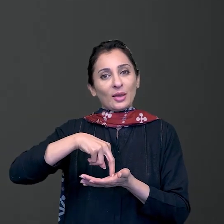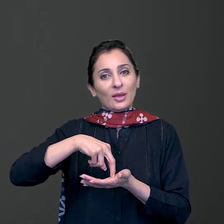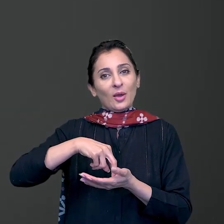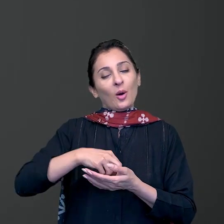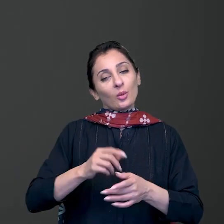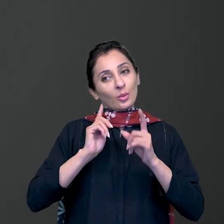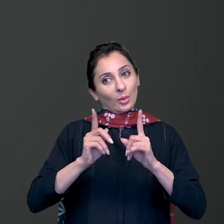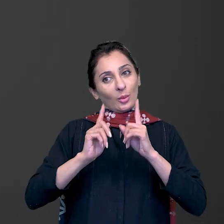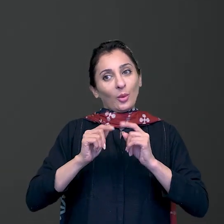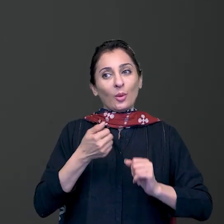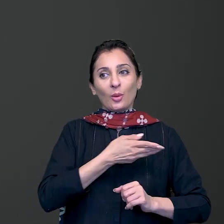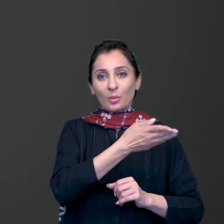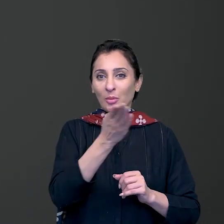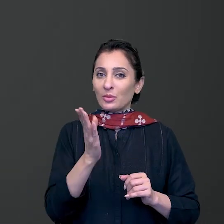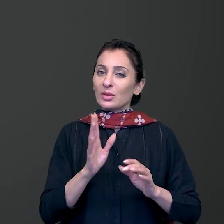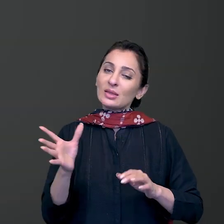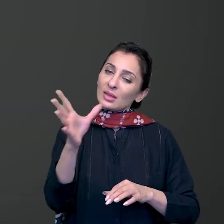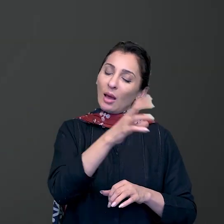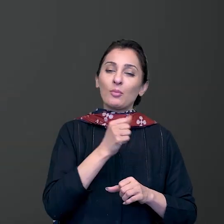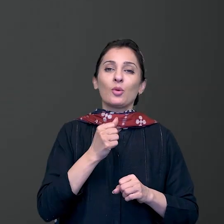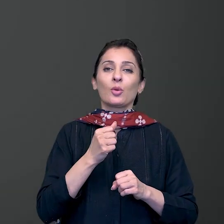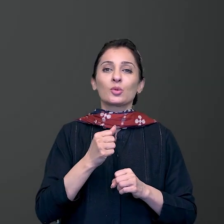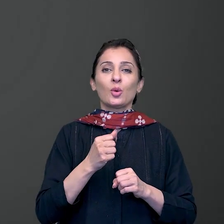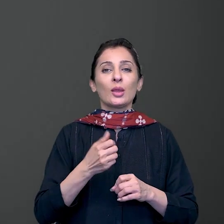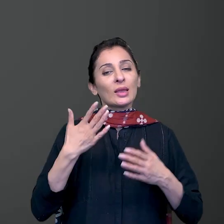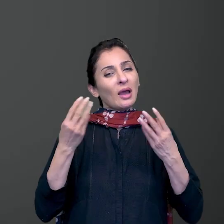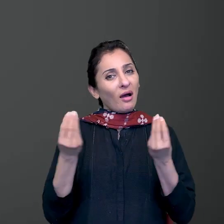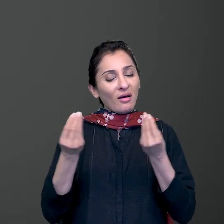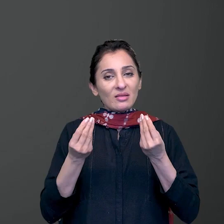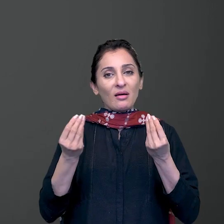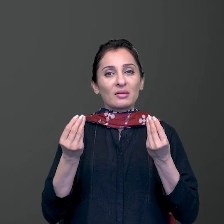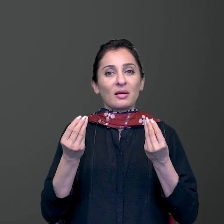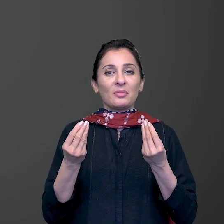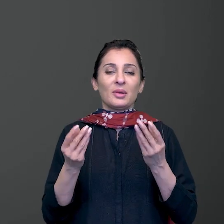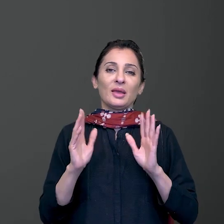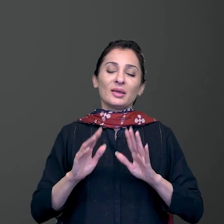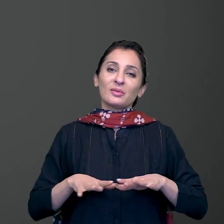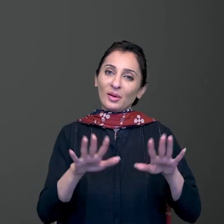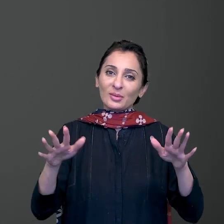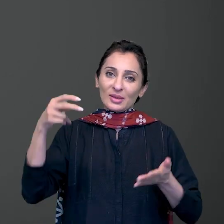grand scheme of times, and everybody can speak in front of a crowd, because we're all